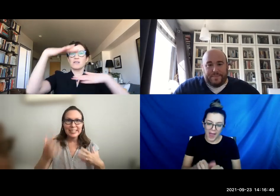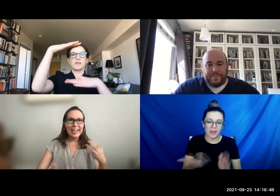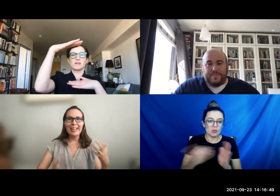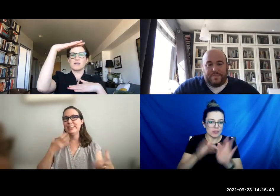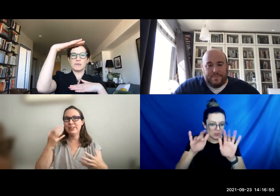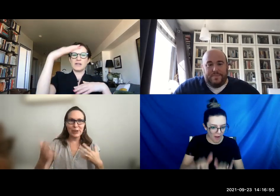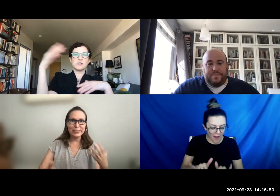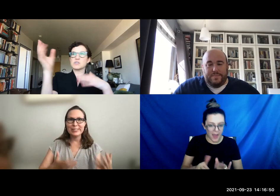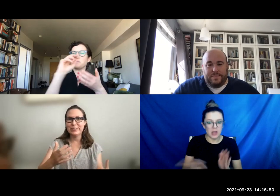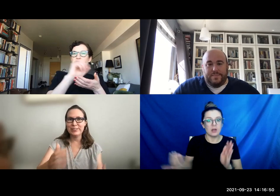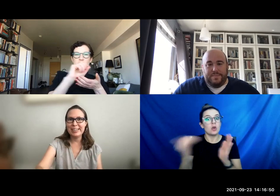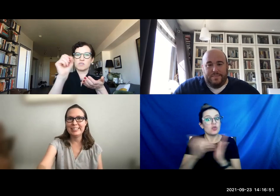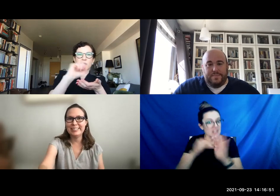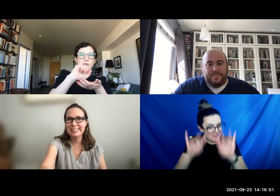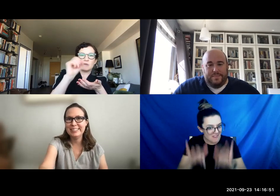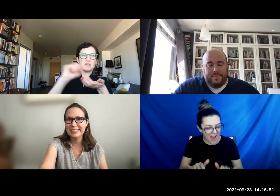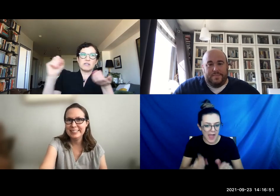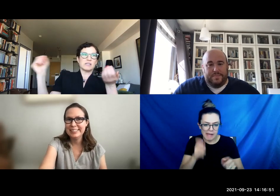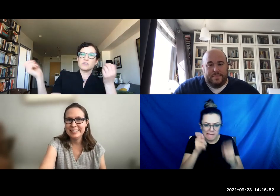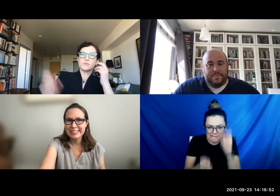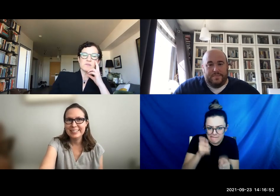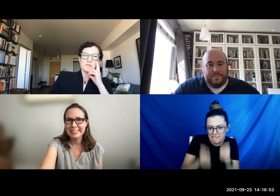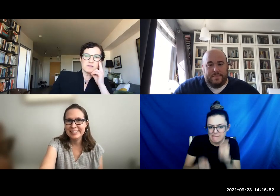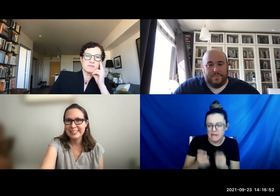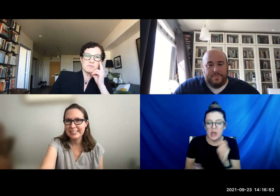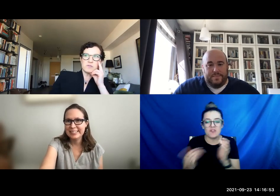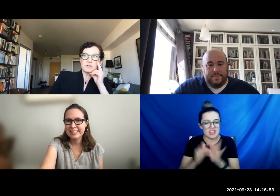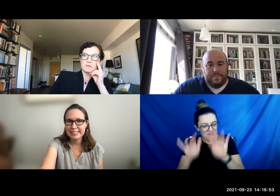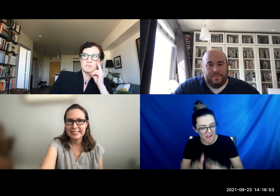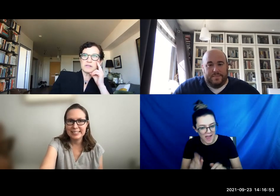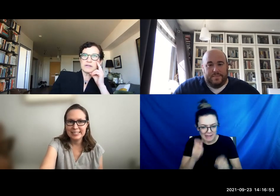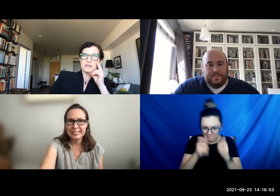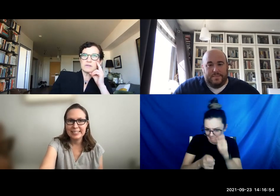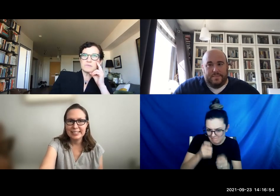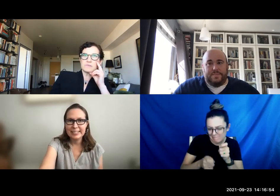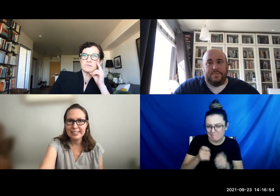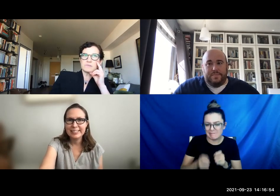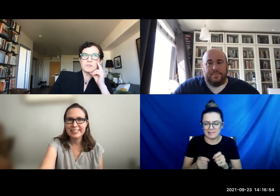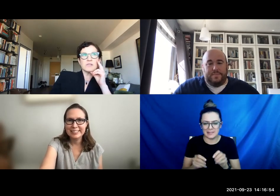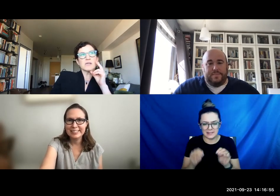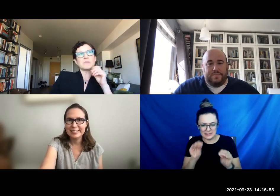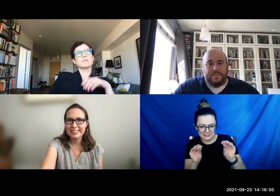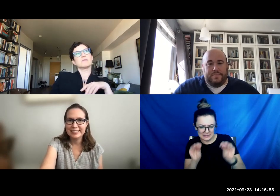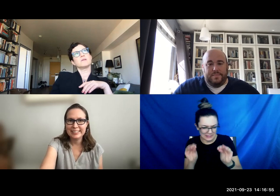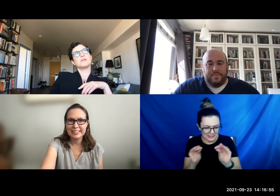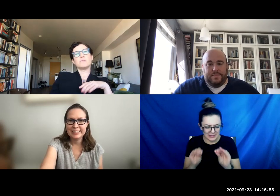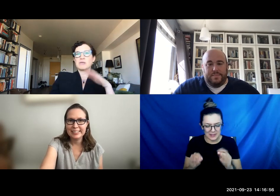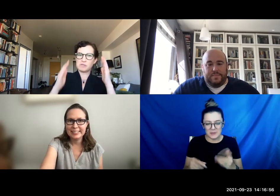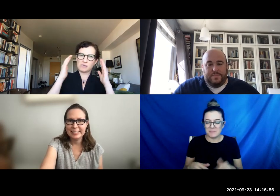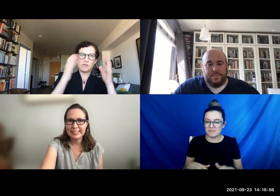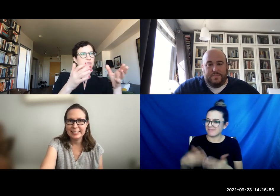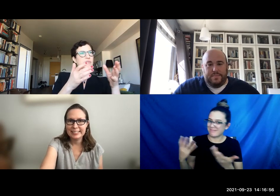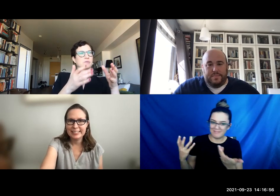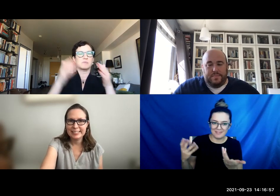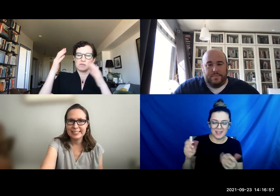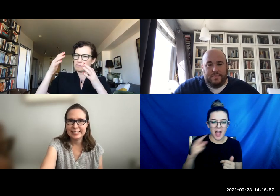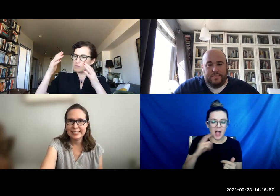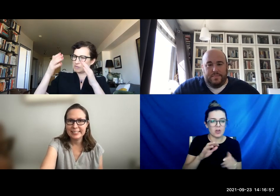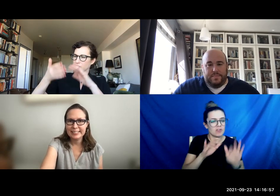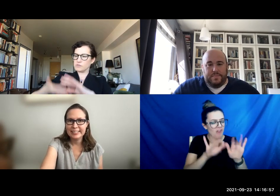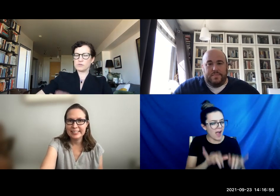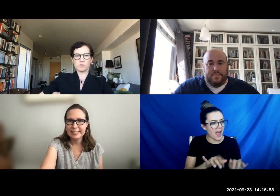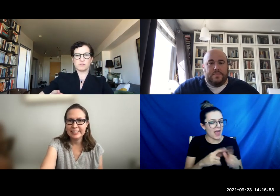I learned most of what I know from them. I then, you know, had another kind of mentor at CPJ who had been an AP desk